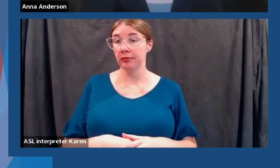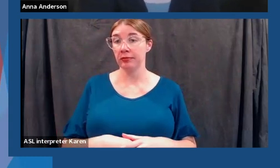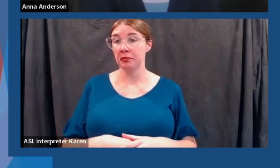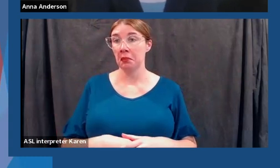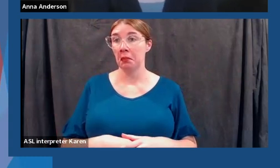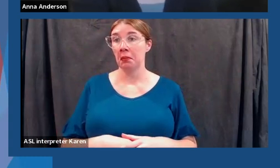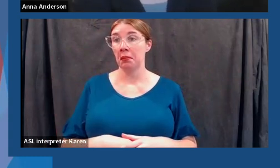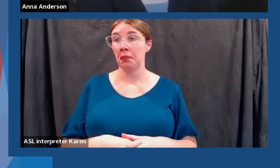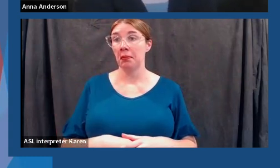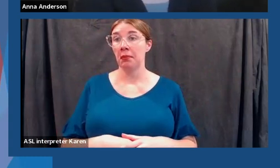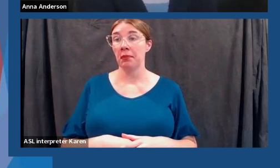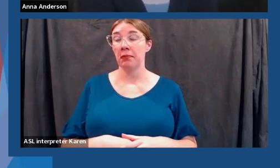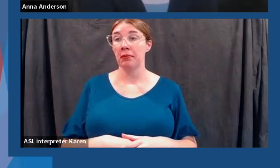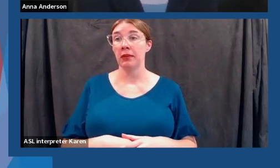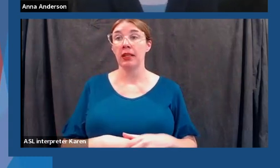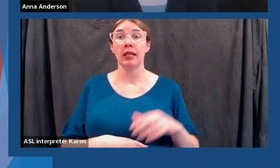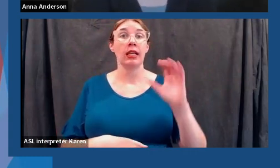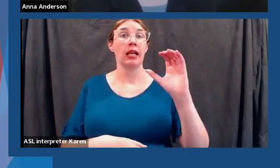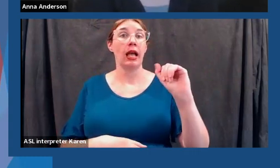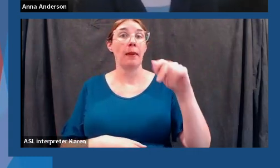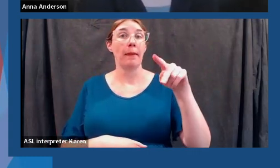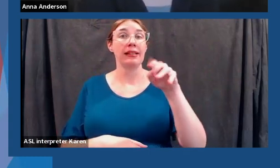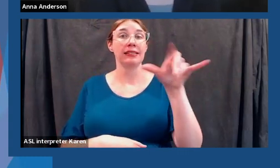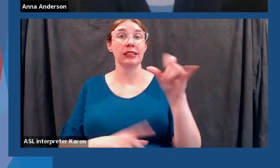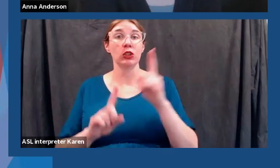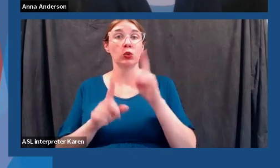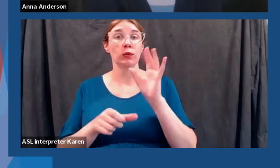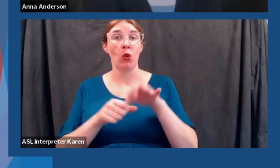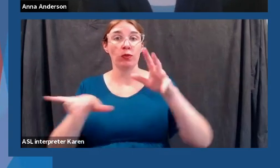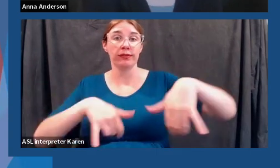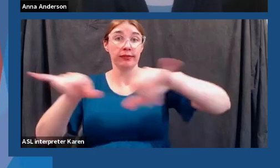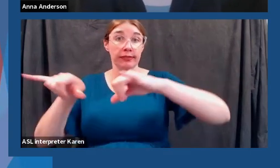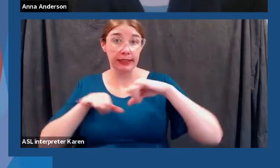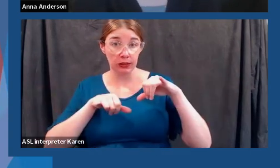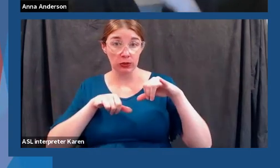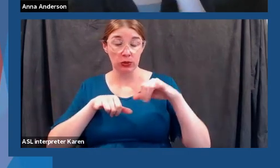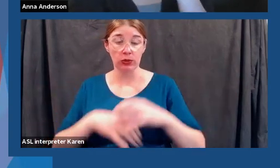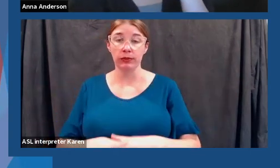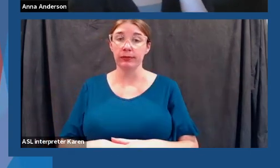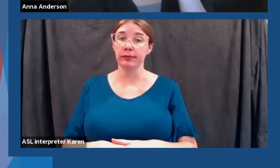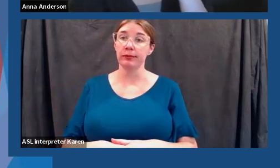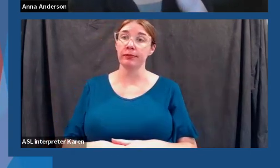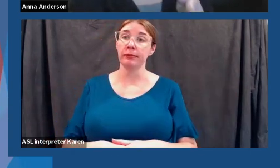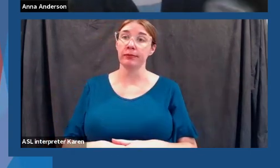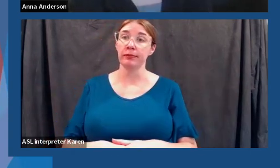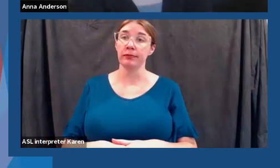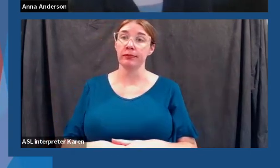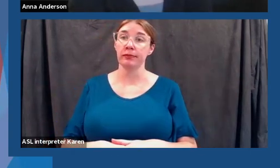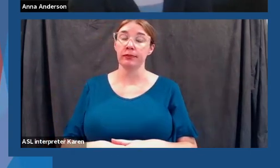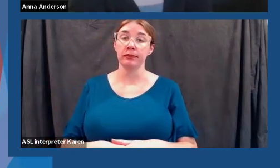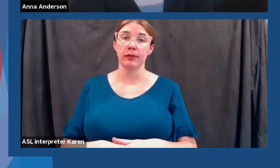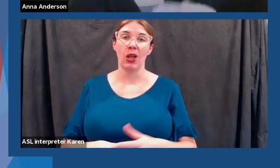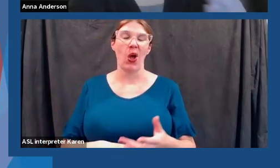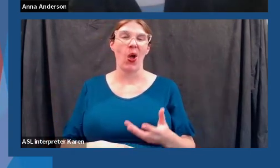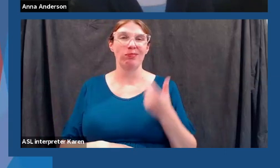So the standard for the capacity to vote. So somebody needs to be, I misspoke in the